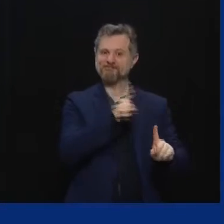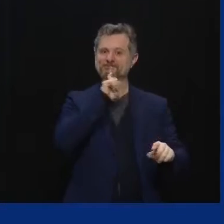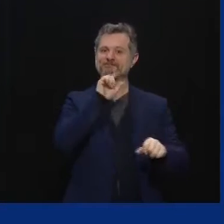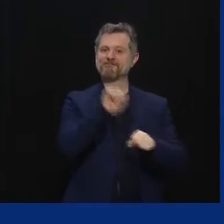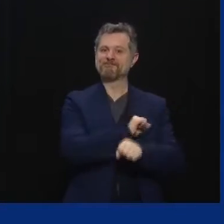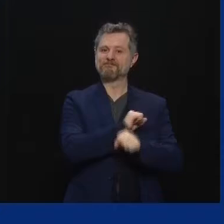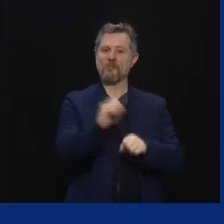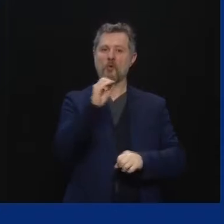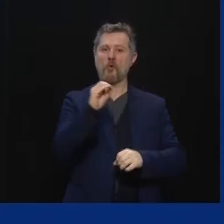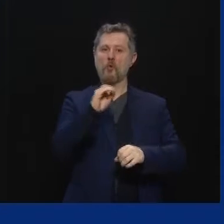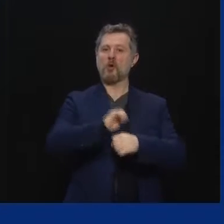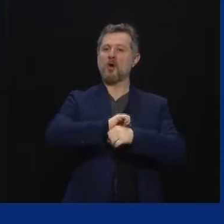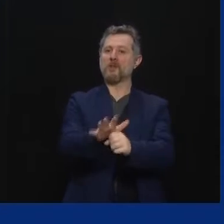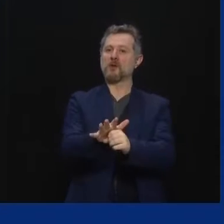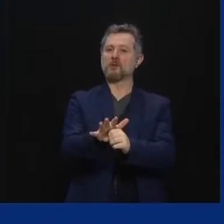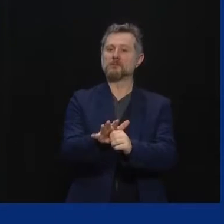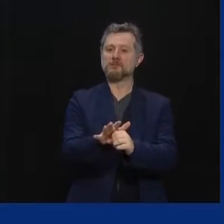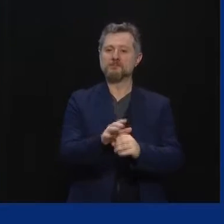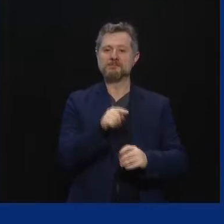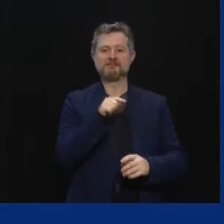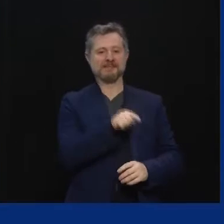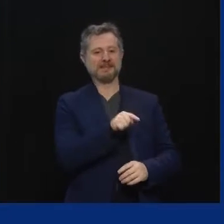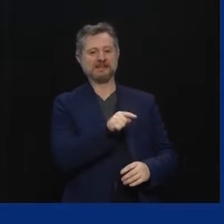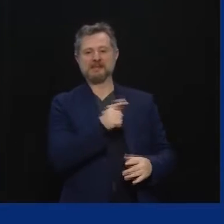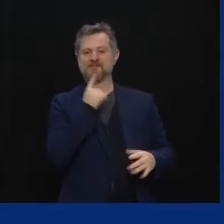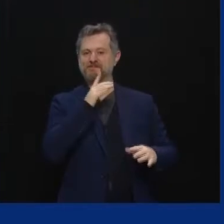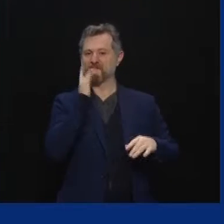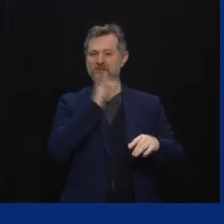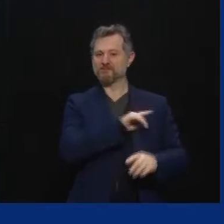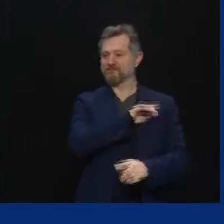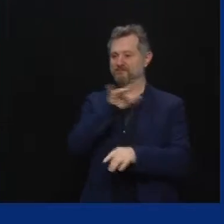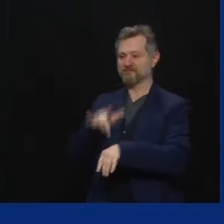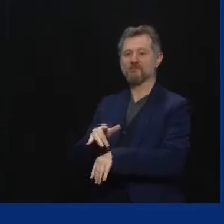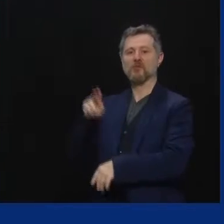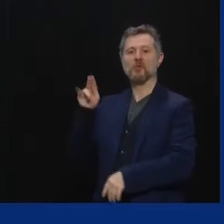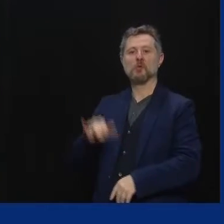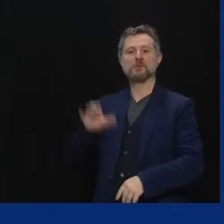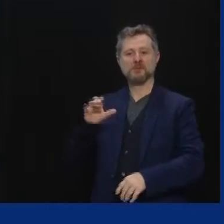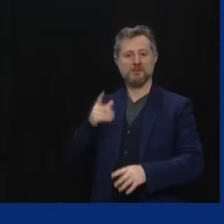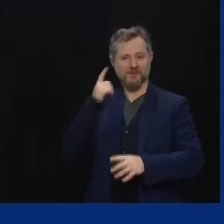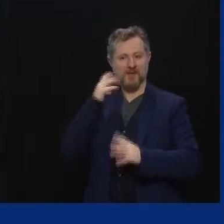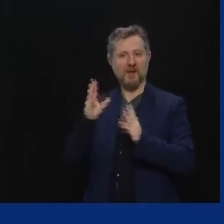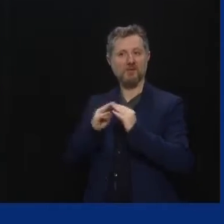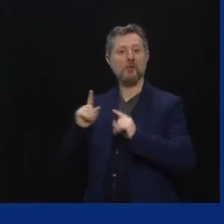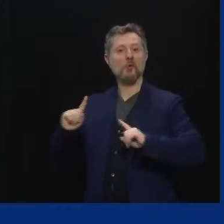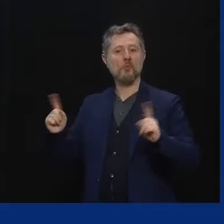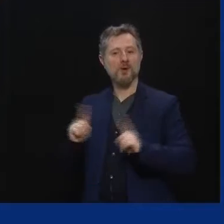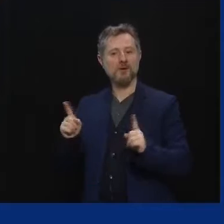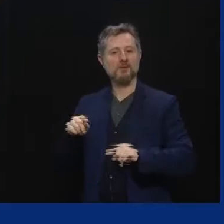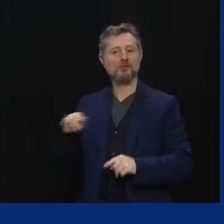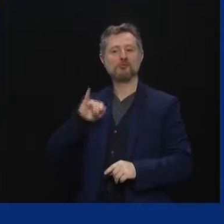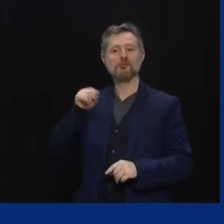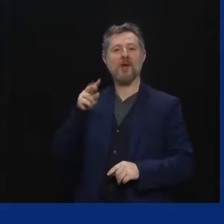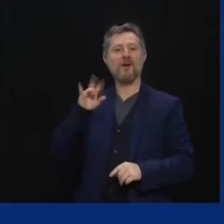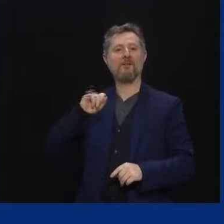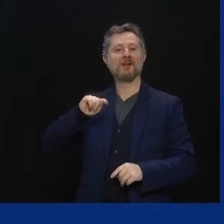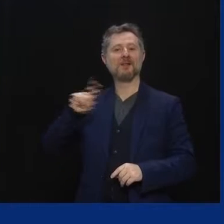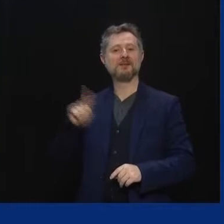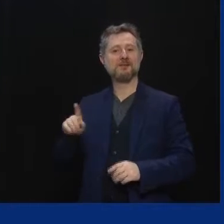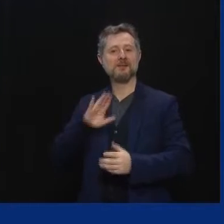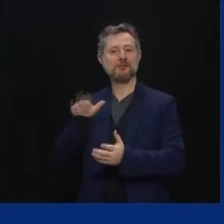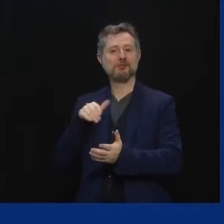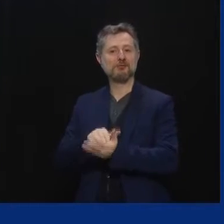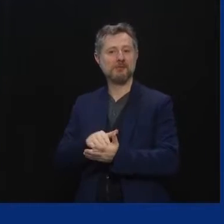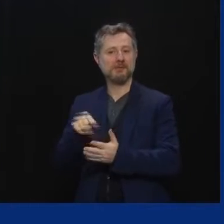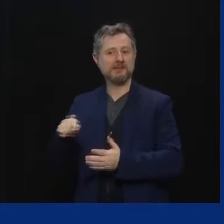City. They were at a conference at the Javits Center. We have been in touch with the Javits Center. I just spoke with Alan Steele a few